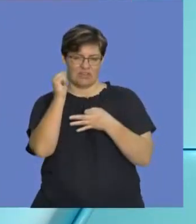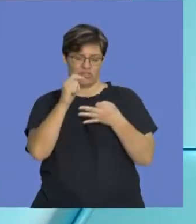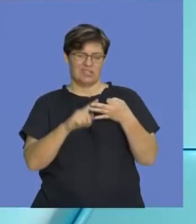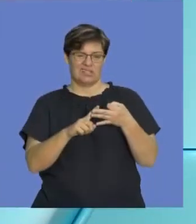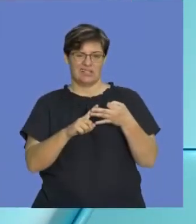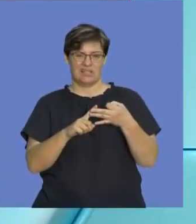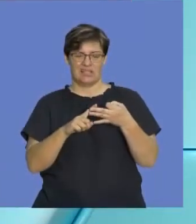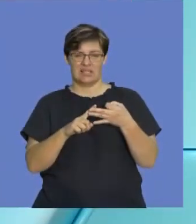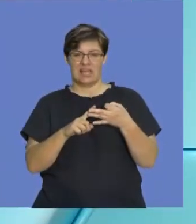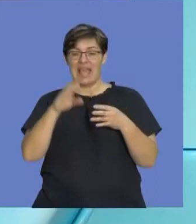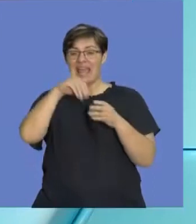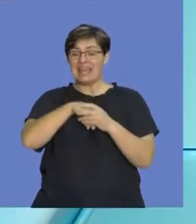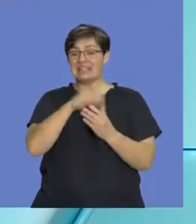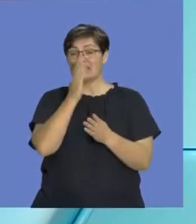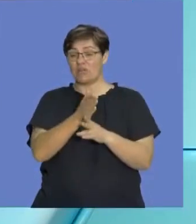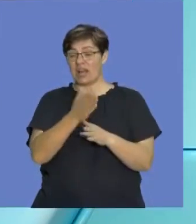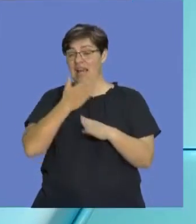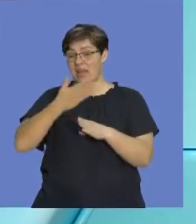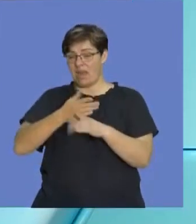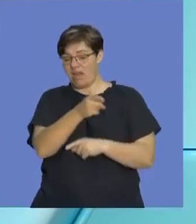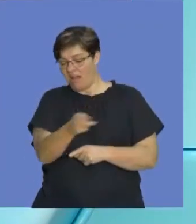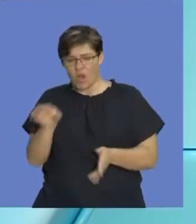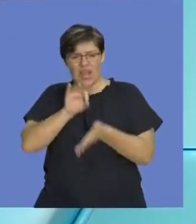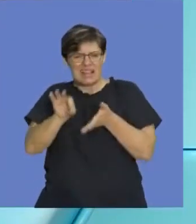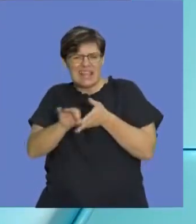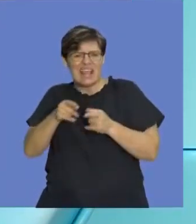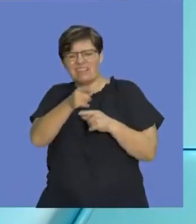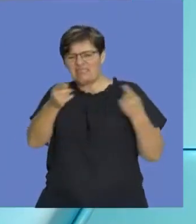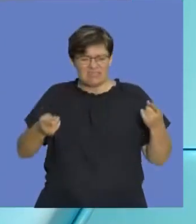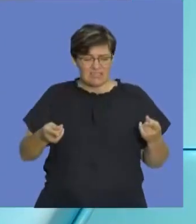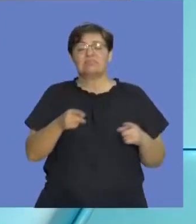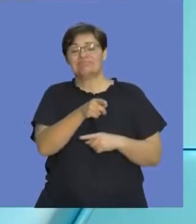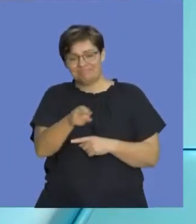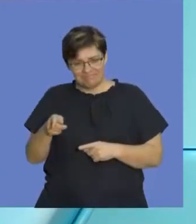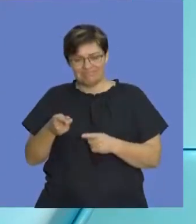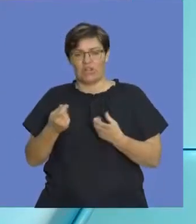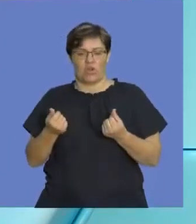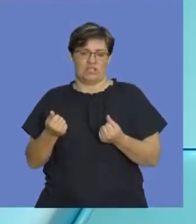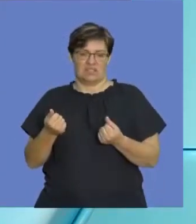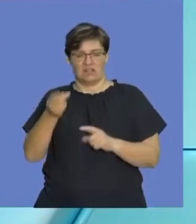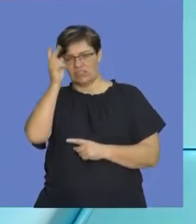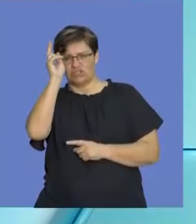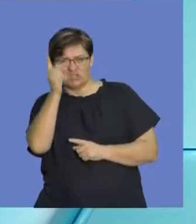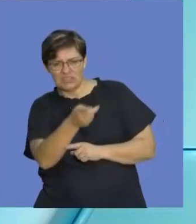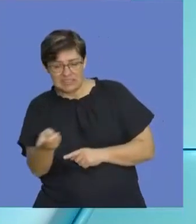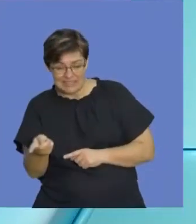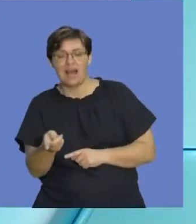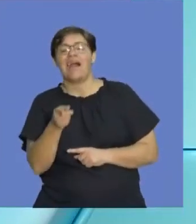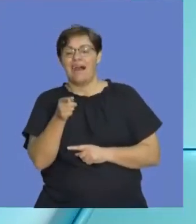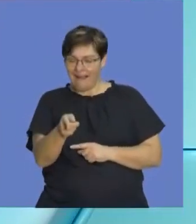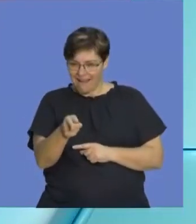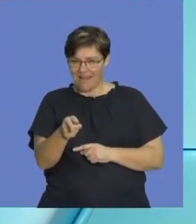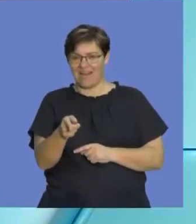depreciation. All the indirect labor of those people working in the factory, all of those cost